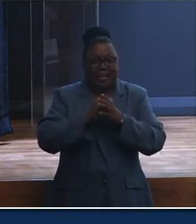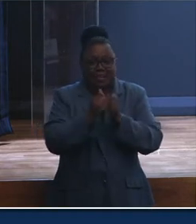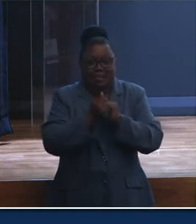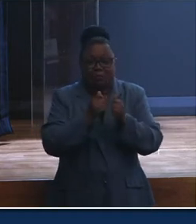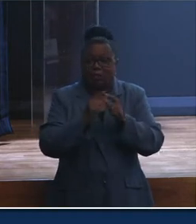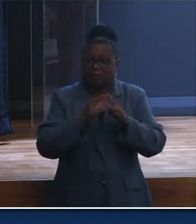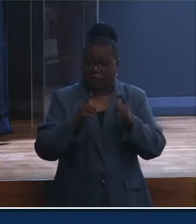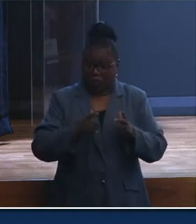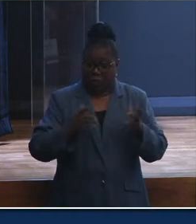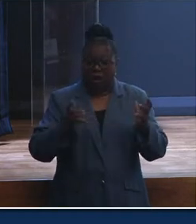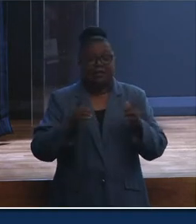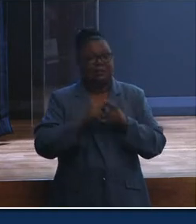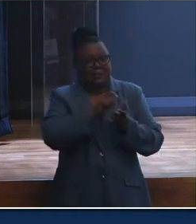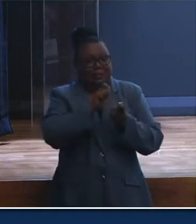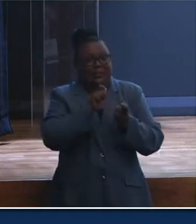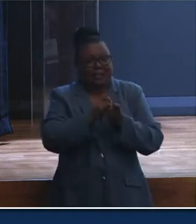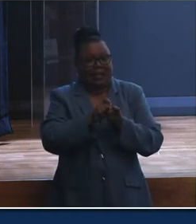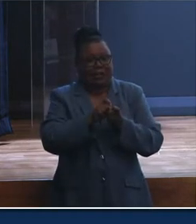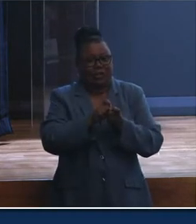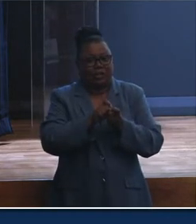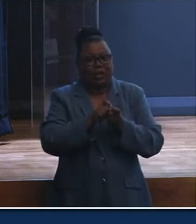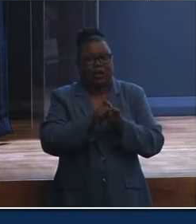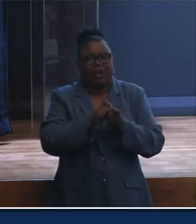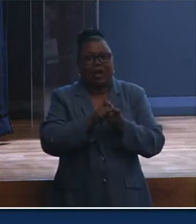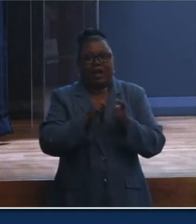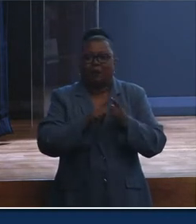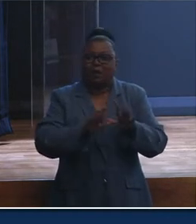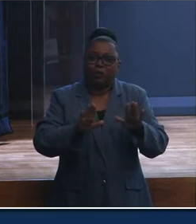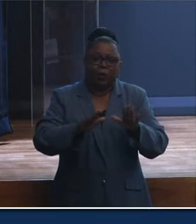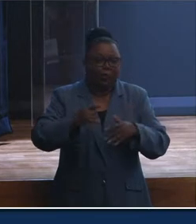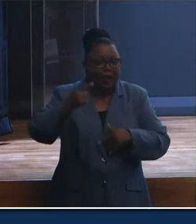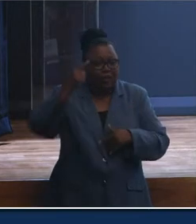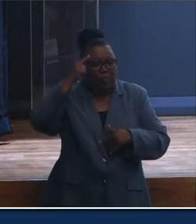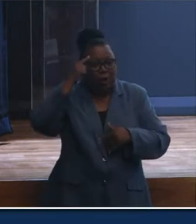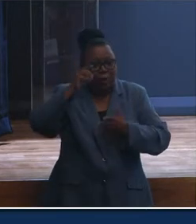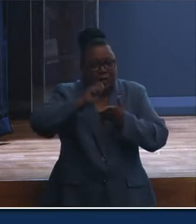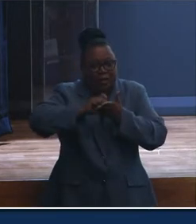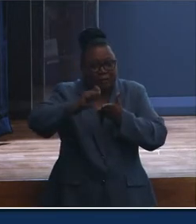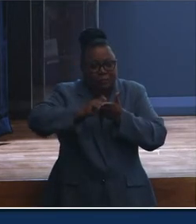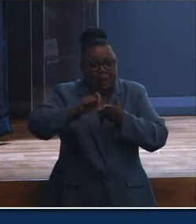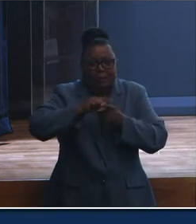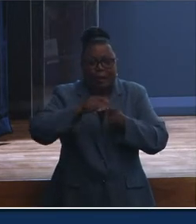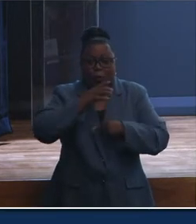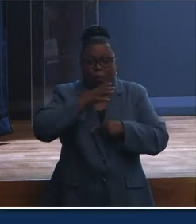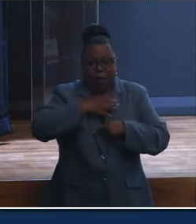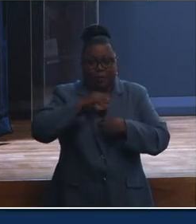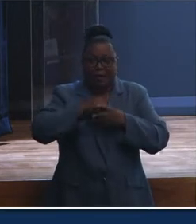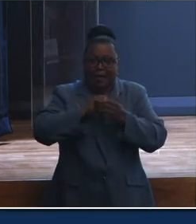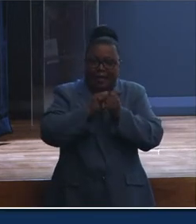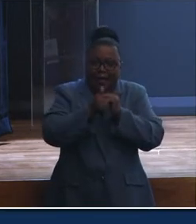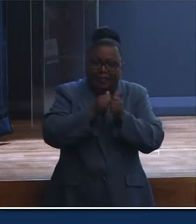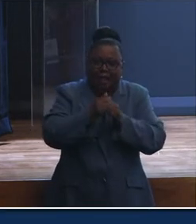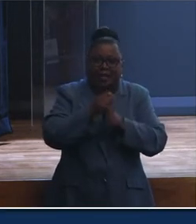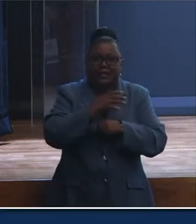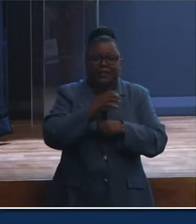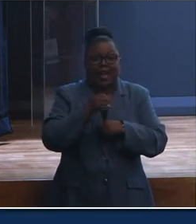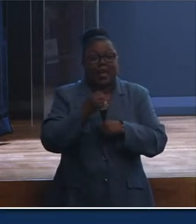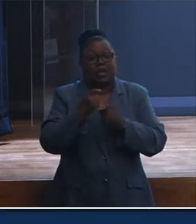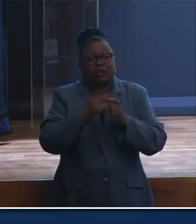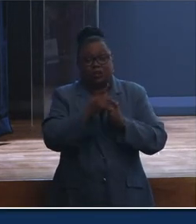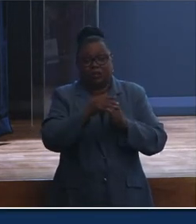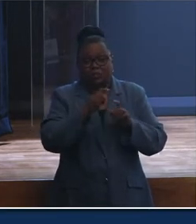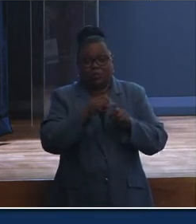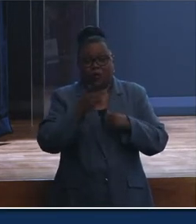writ large, but particularly writes incredibly thoughtful pieces about women in athletics and uses